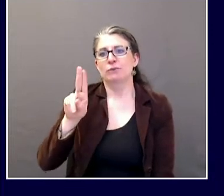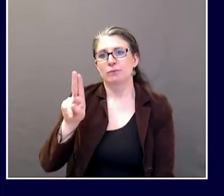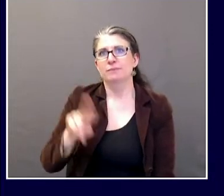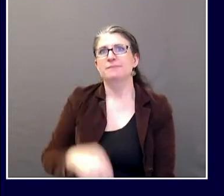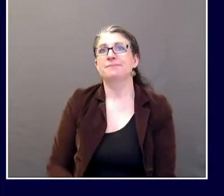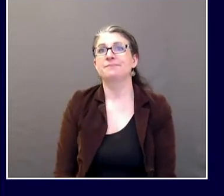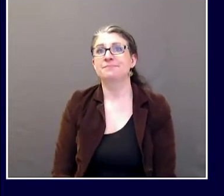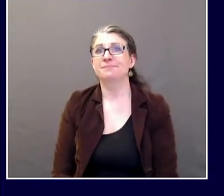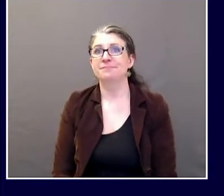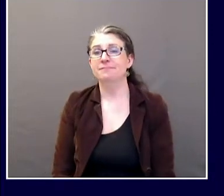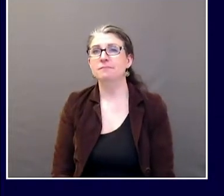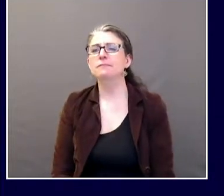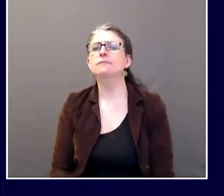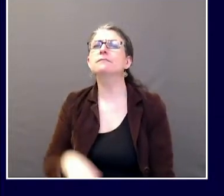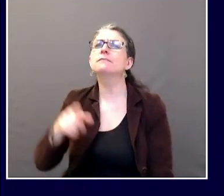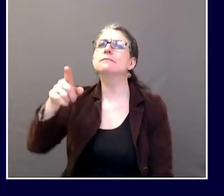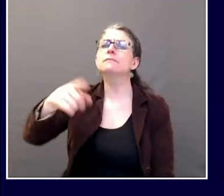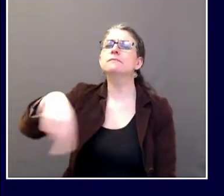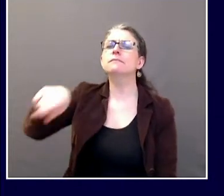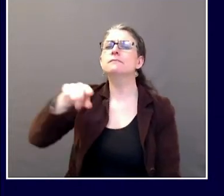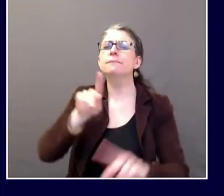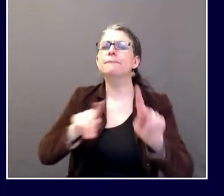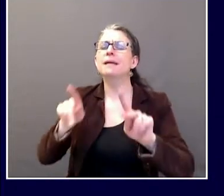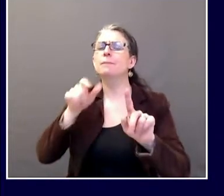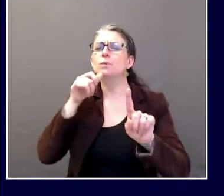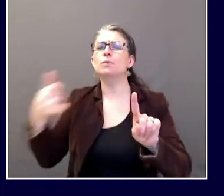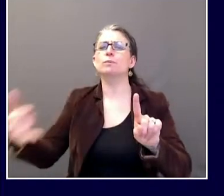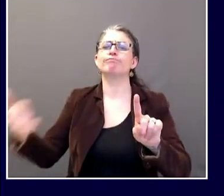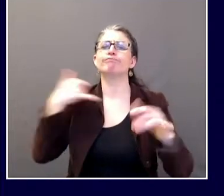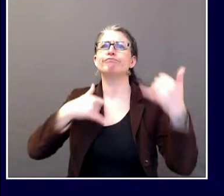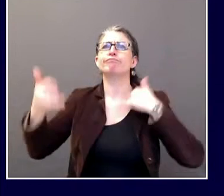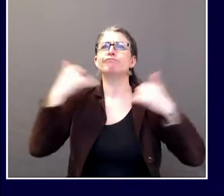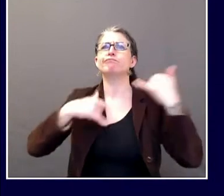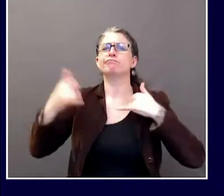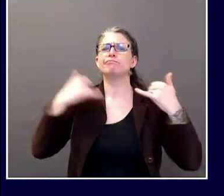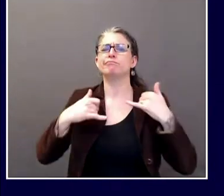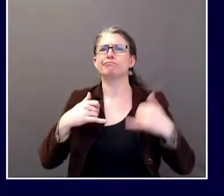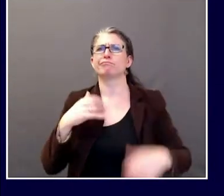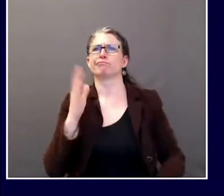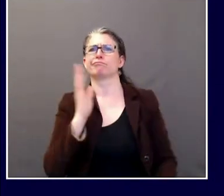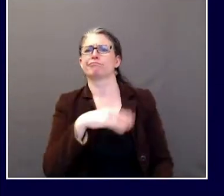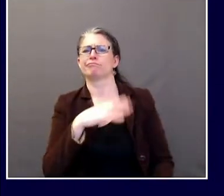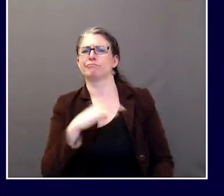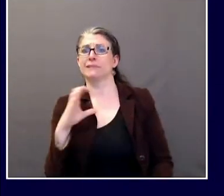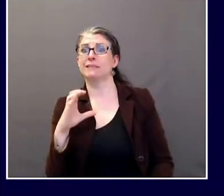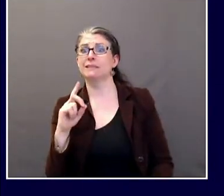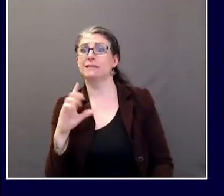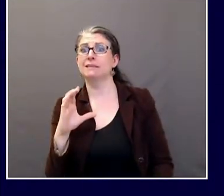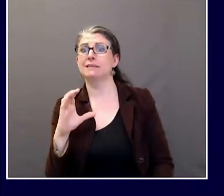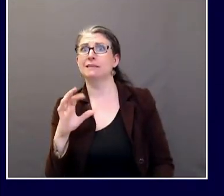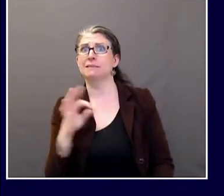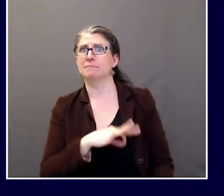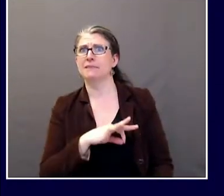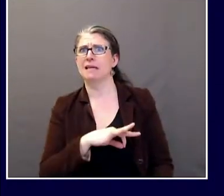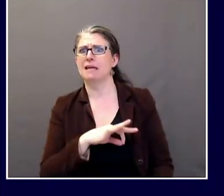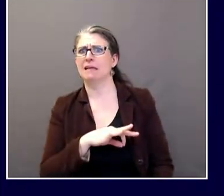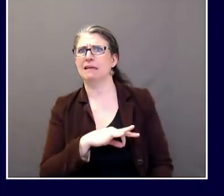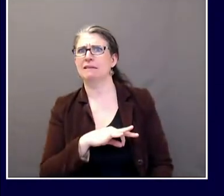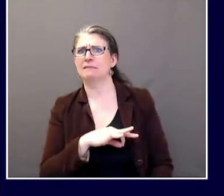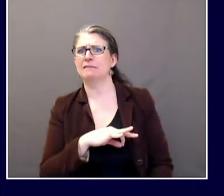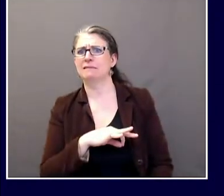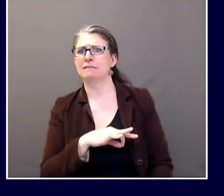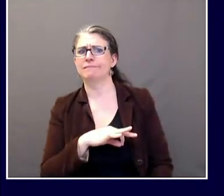CDC. For folks who can't just hop online and find that number real quick, do you either